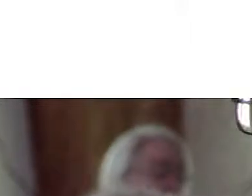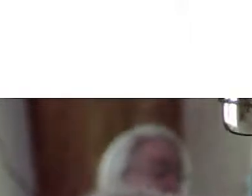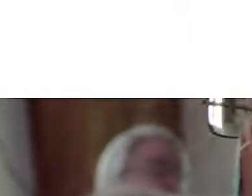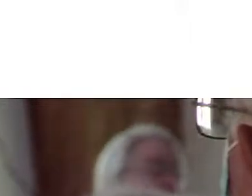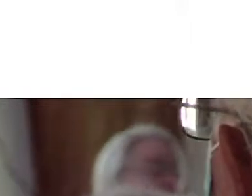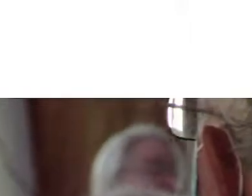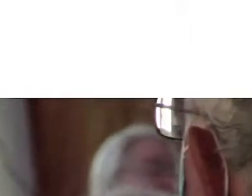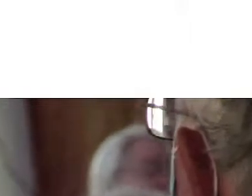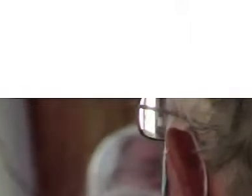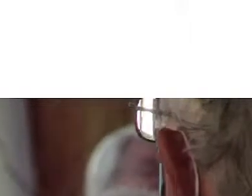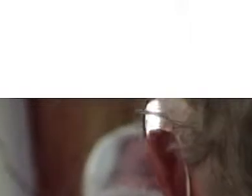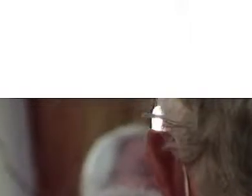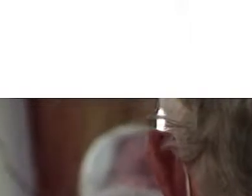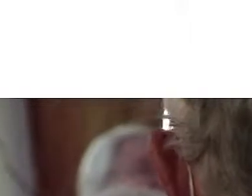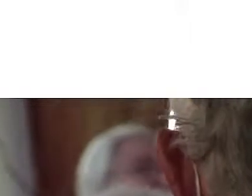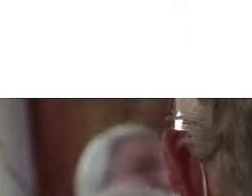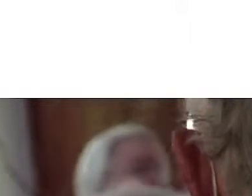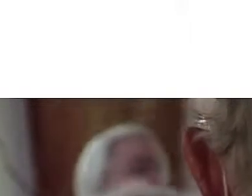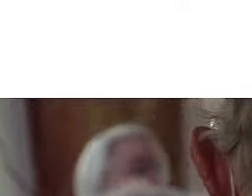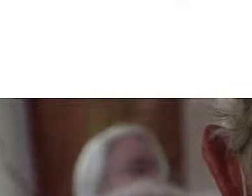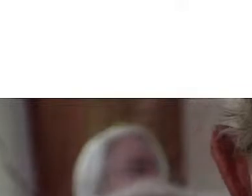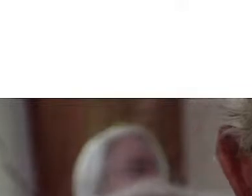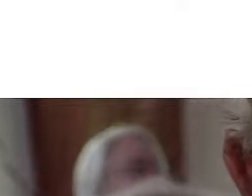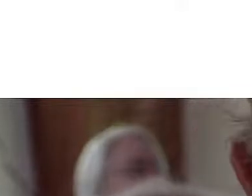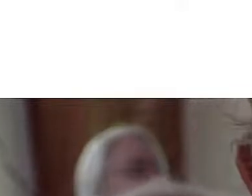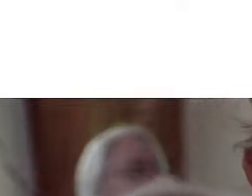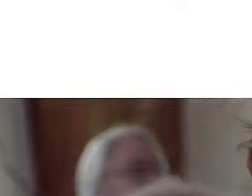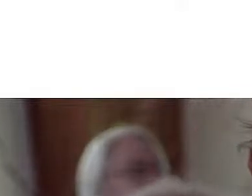and make our own days glad.